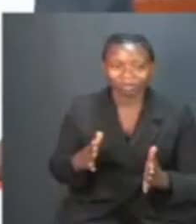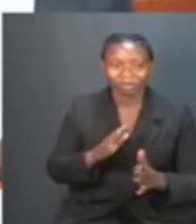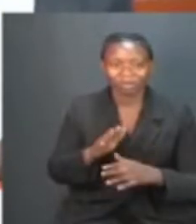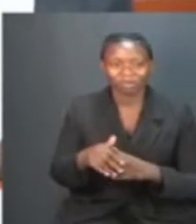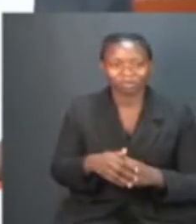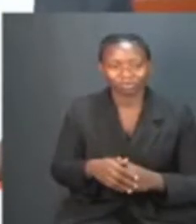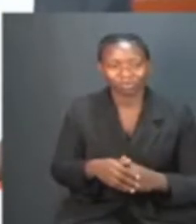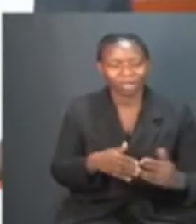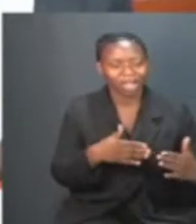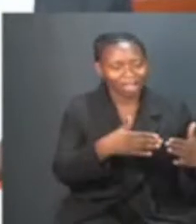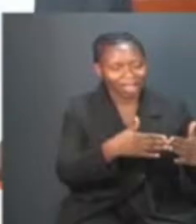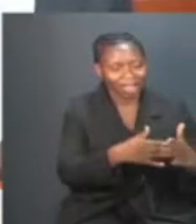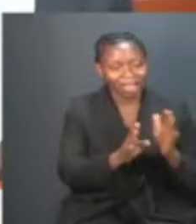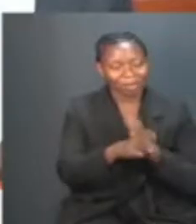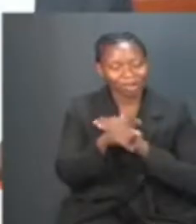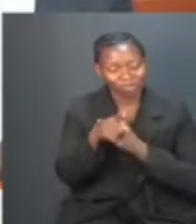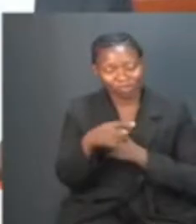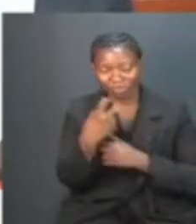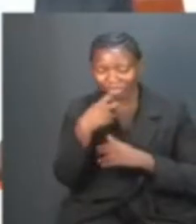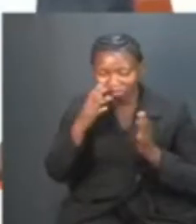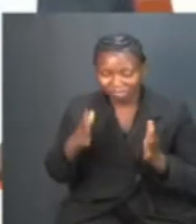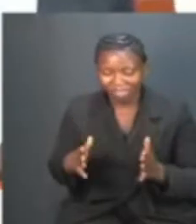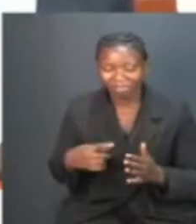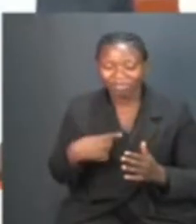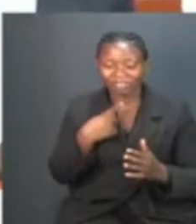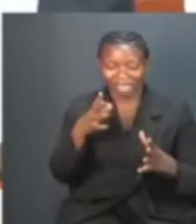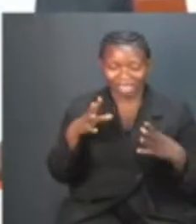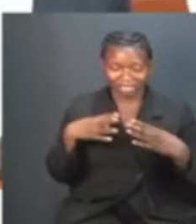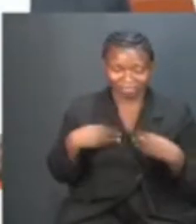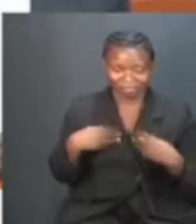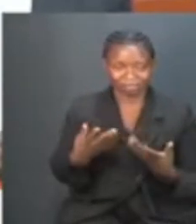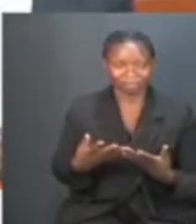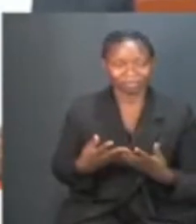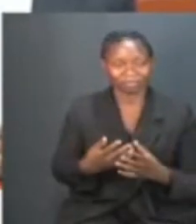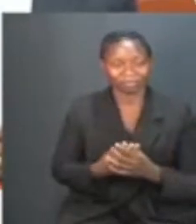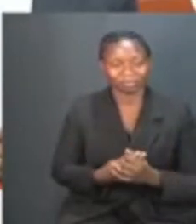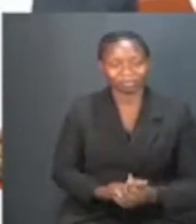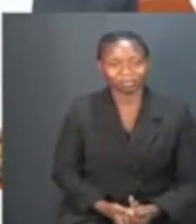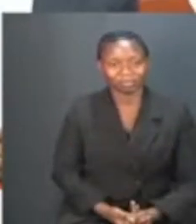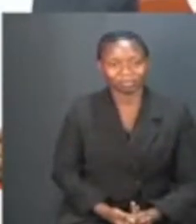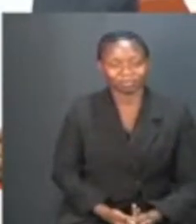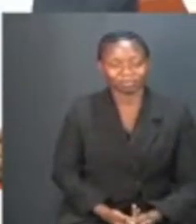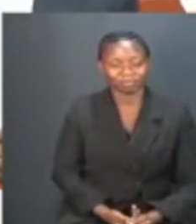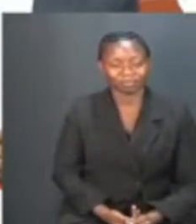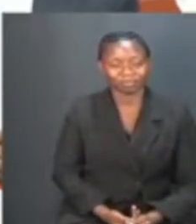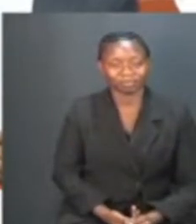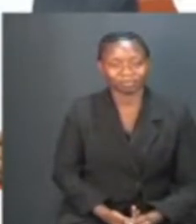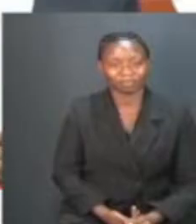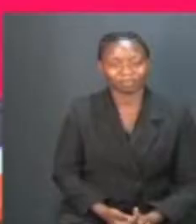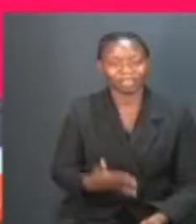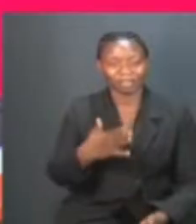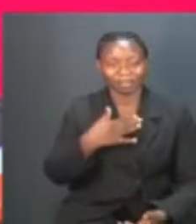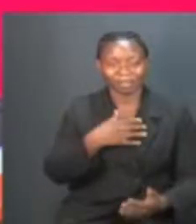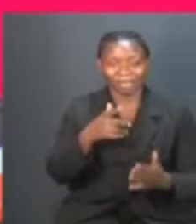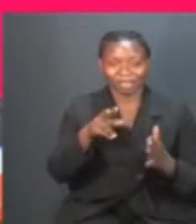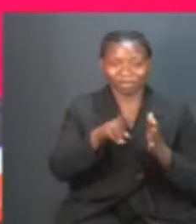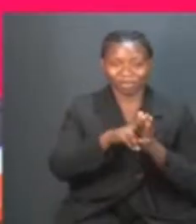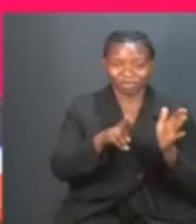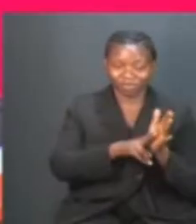to be guided by you. If you have cited and have admitted well, same. let me provide a guidance. My guidance is